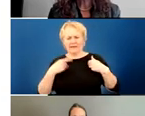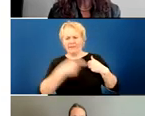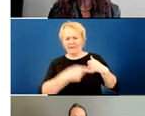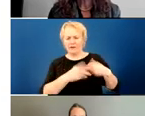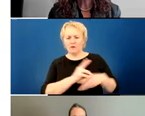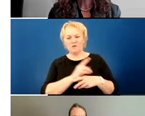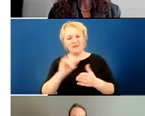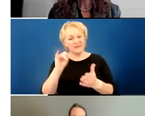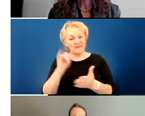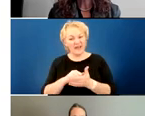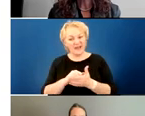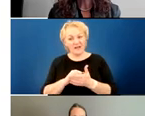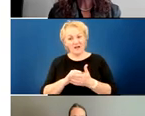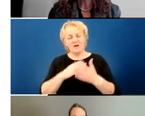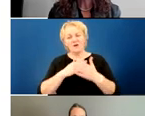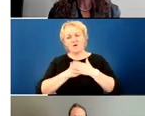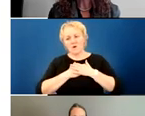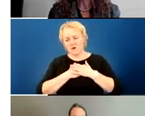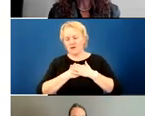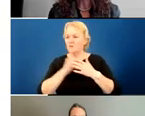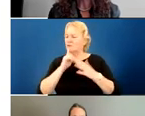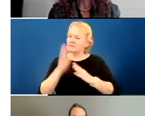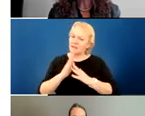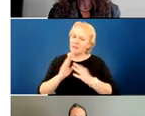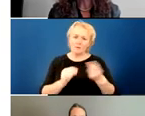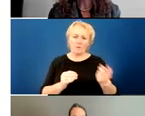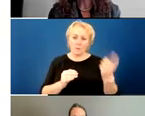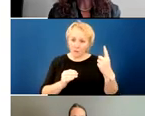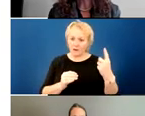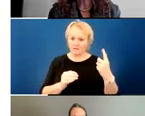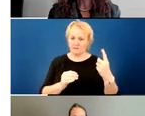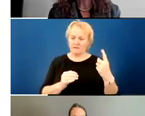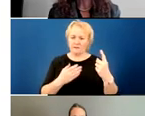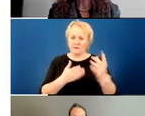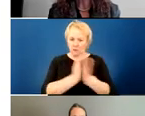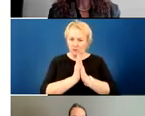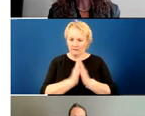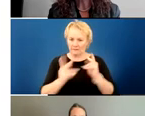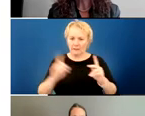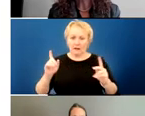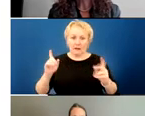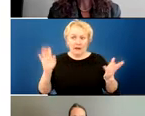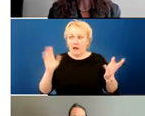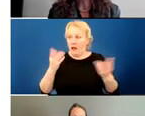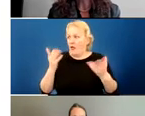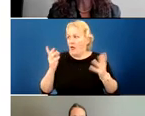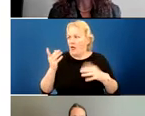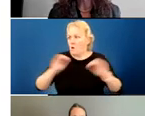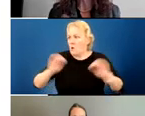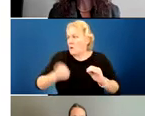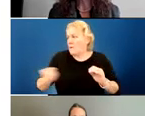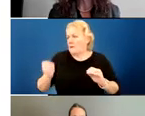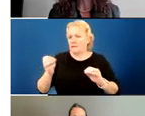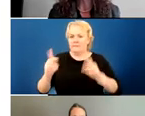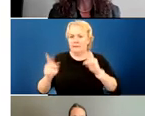was probably one of our number one medical equipment that we were, you know, getting questions about